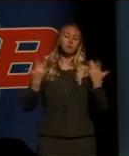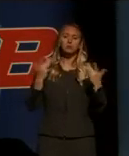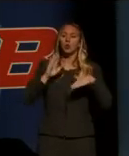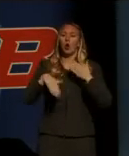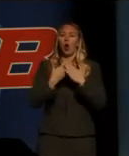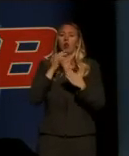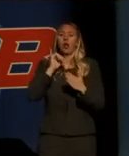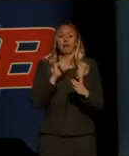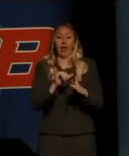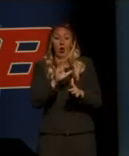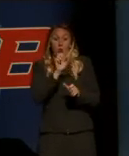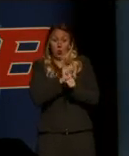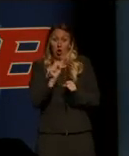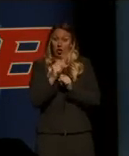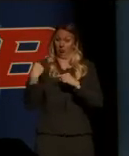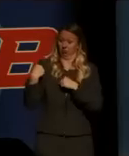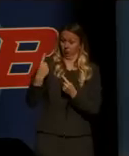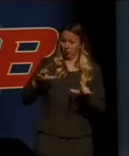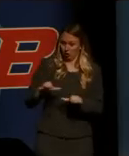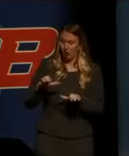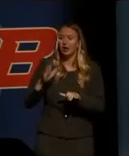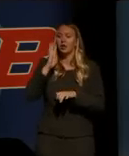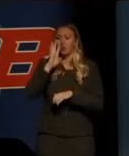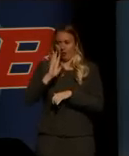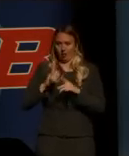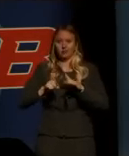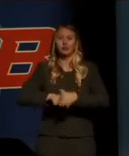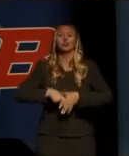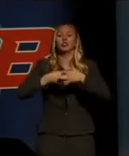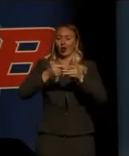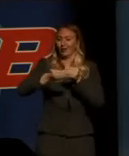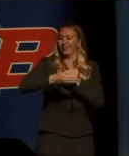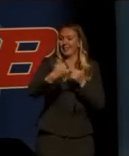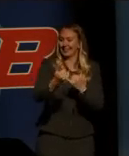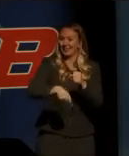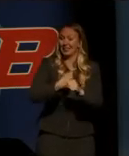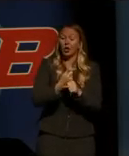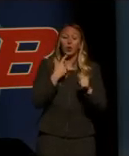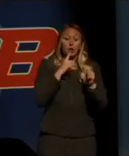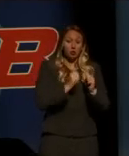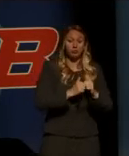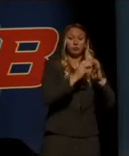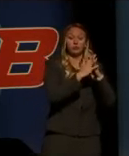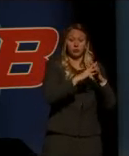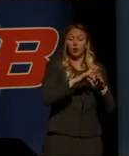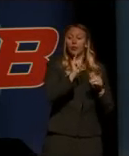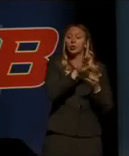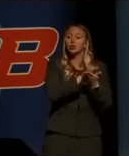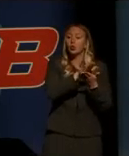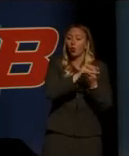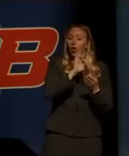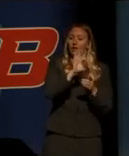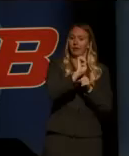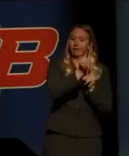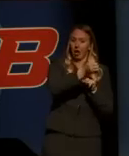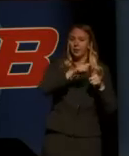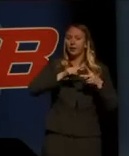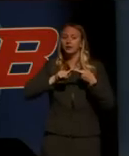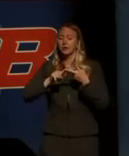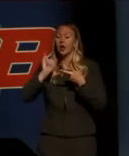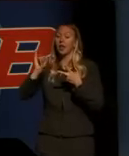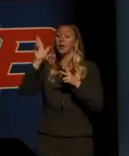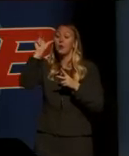fruition in the year ahead as we launch the School of the Environment, reimagine Bronco Gap Year,